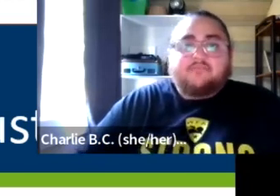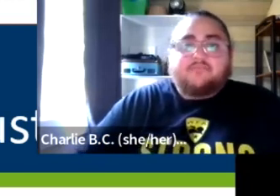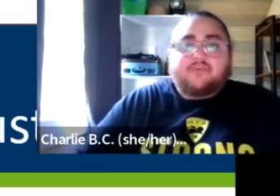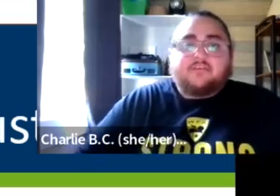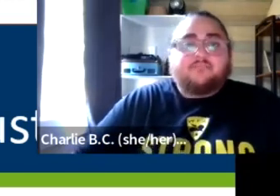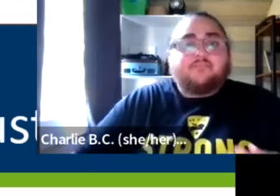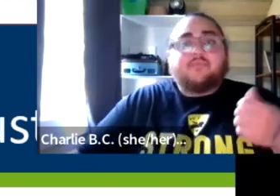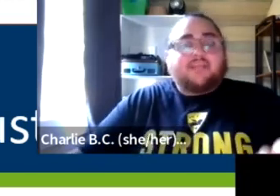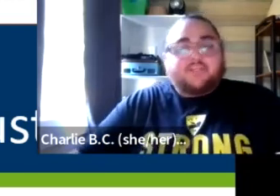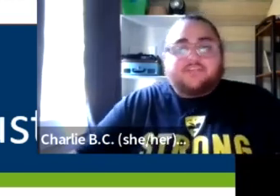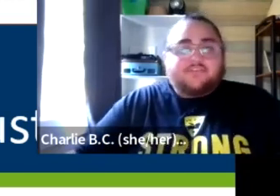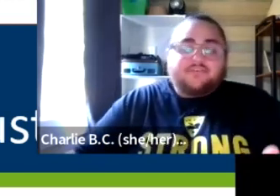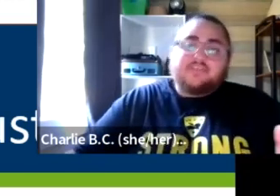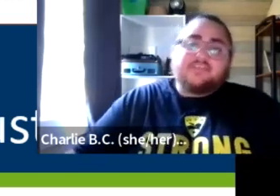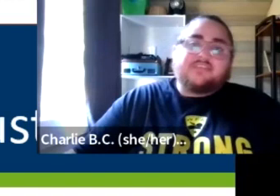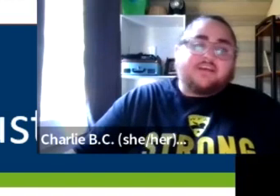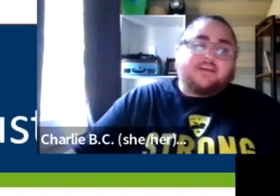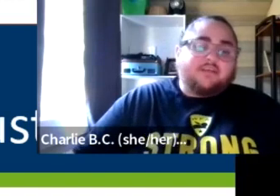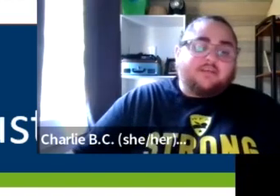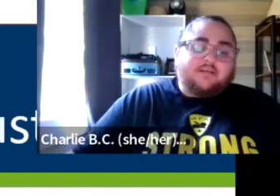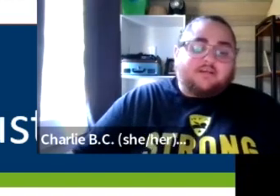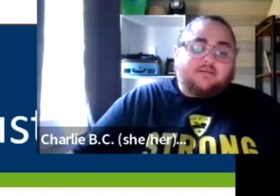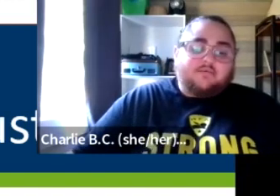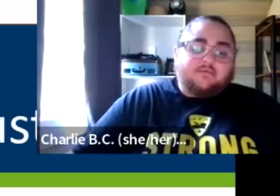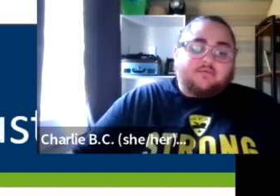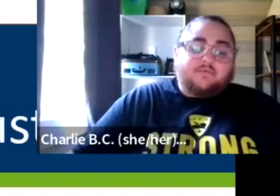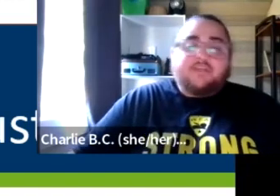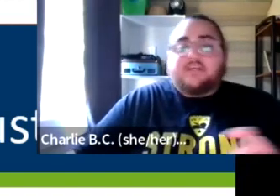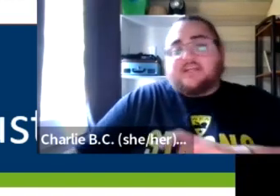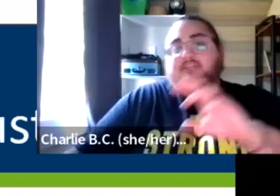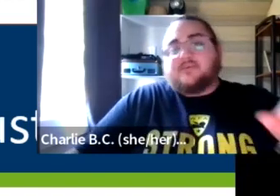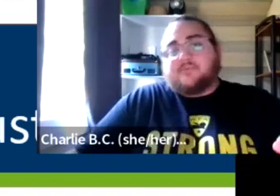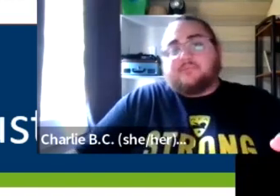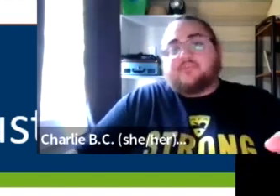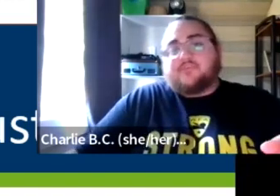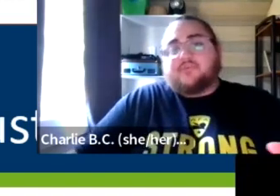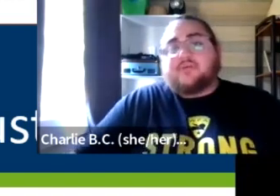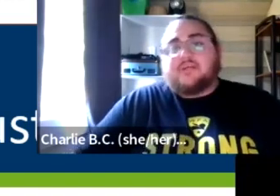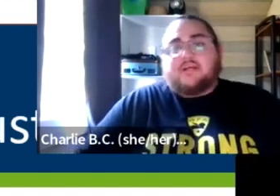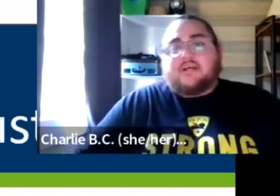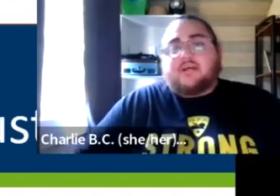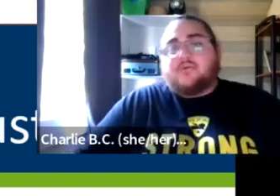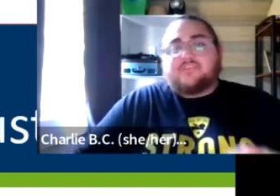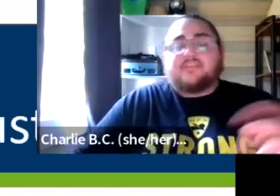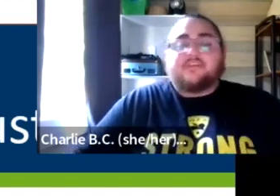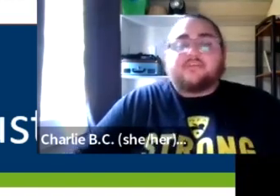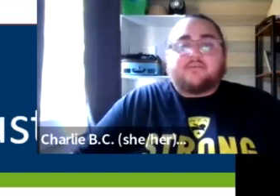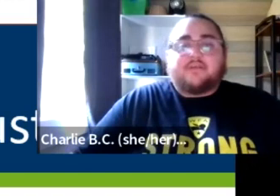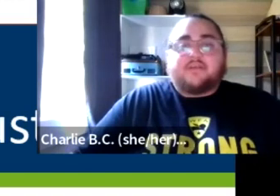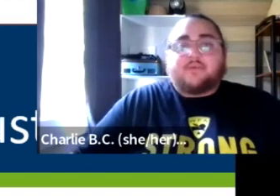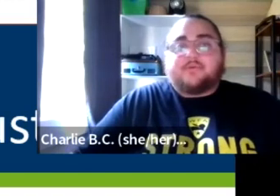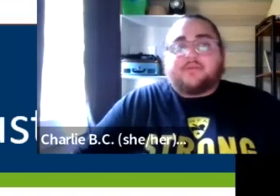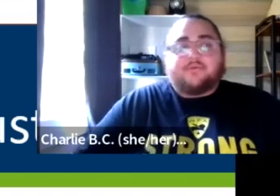we have mediation services that we can connect people to hosts